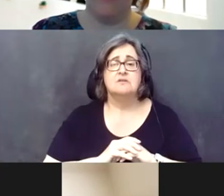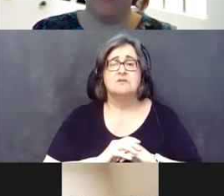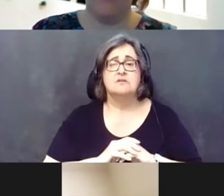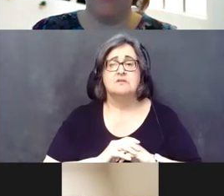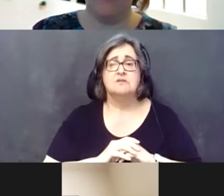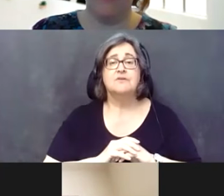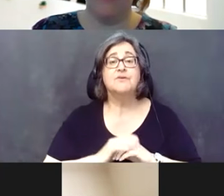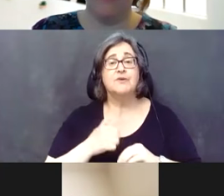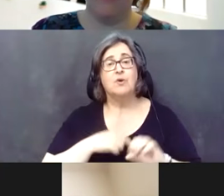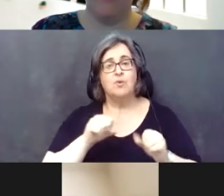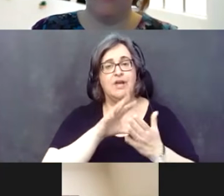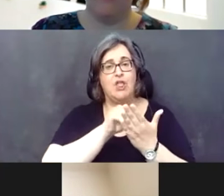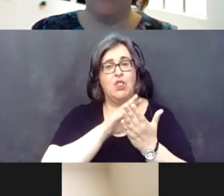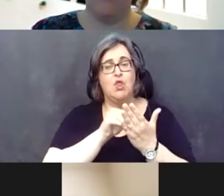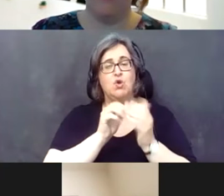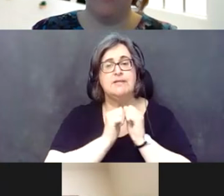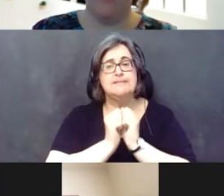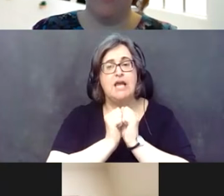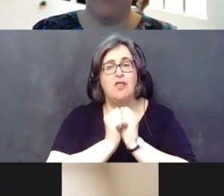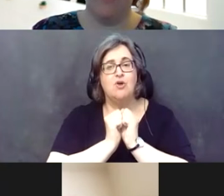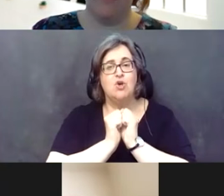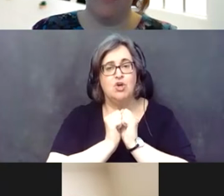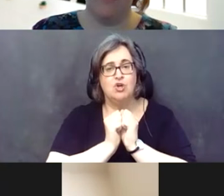so we can learn all together how to